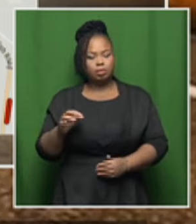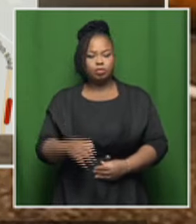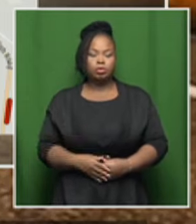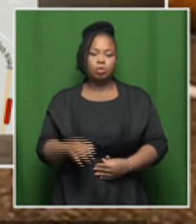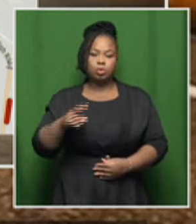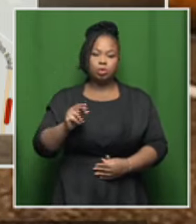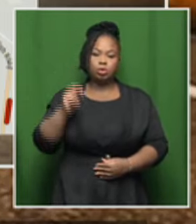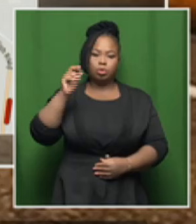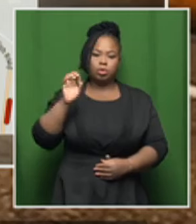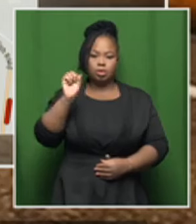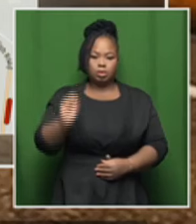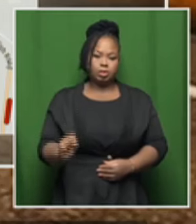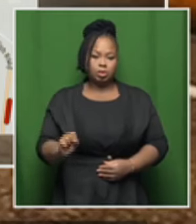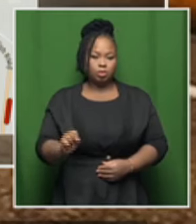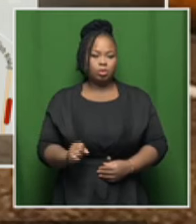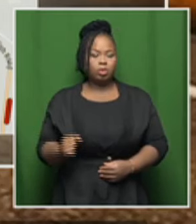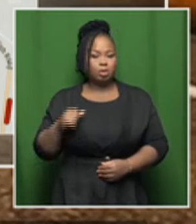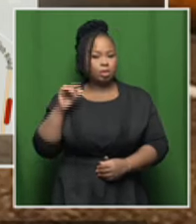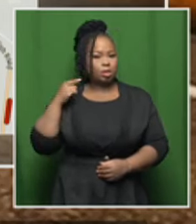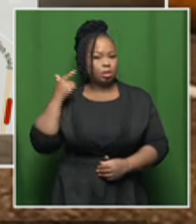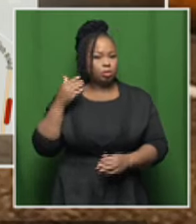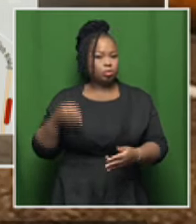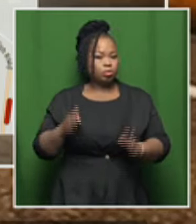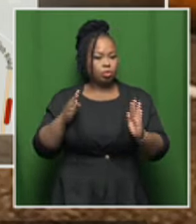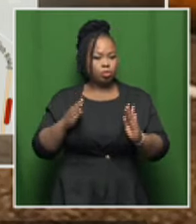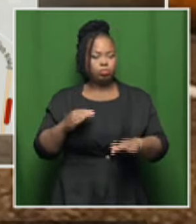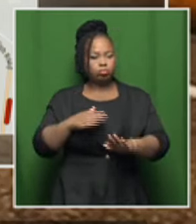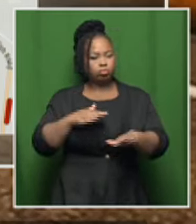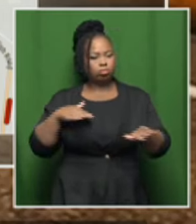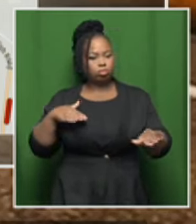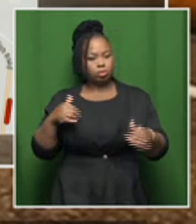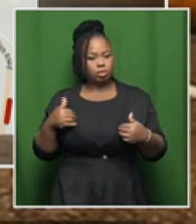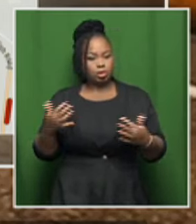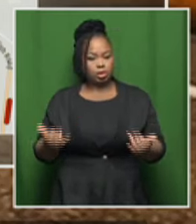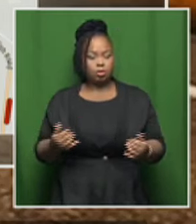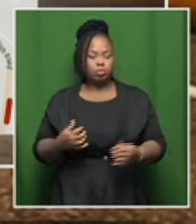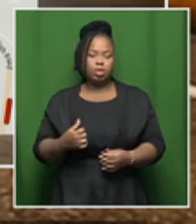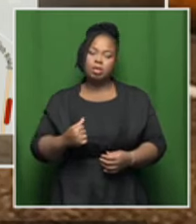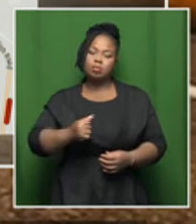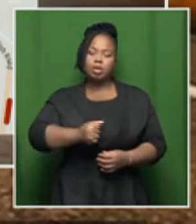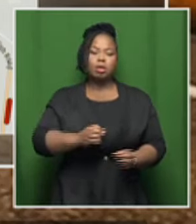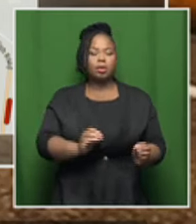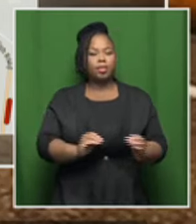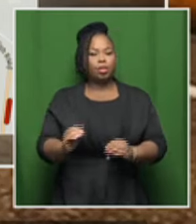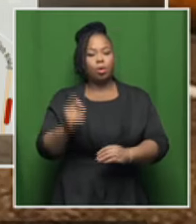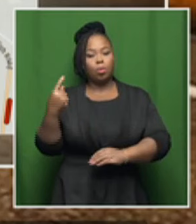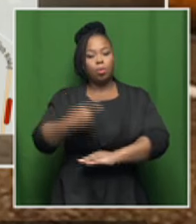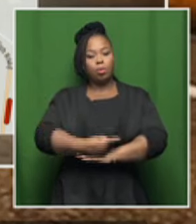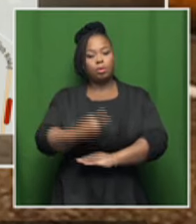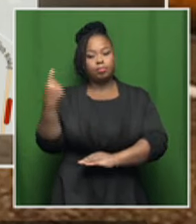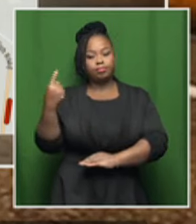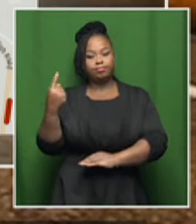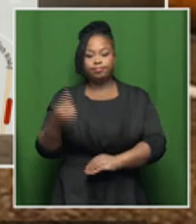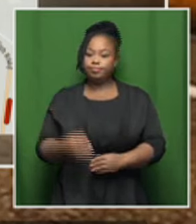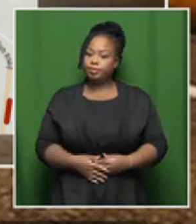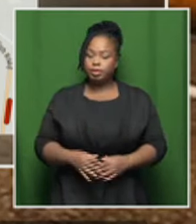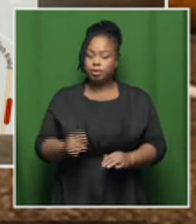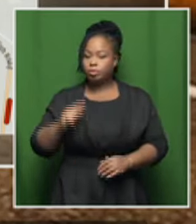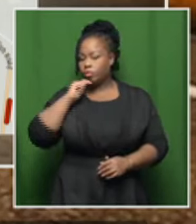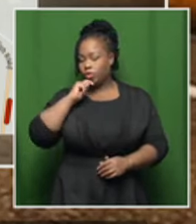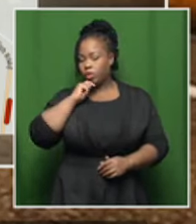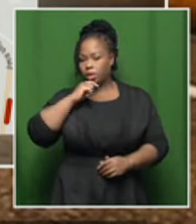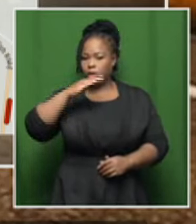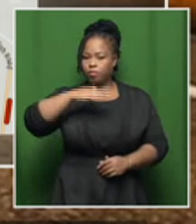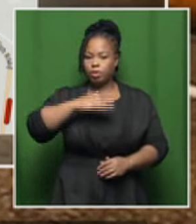southbound at London Road, and it really does get jam-packed from about now, and it stays with a delay all day. Obviously, it's worse in the morning and afternoon